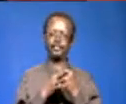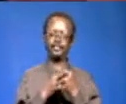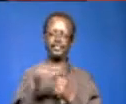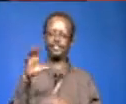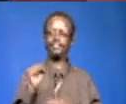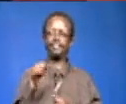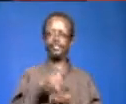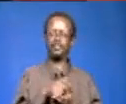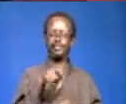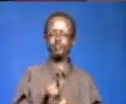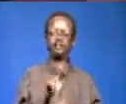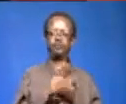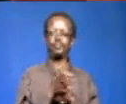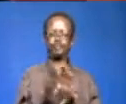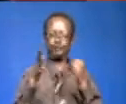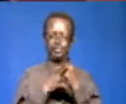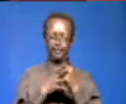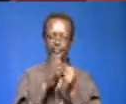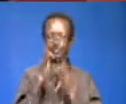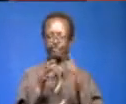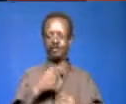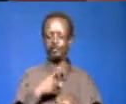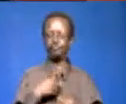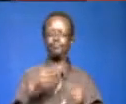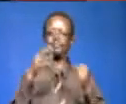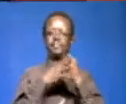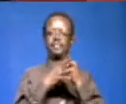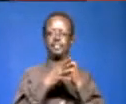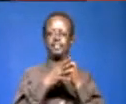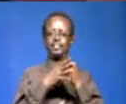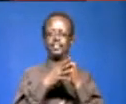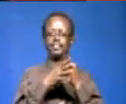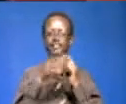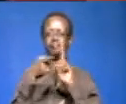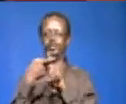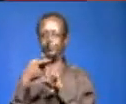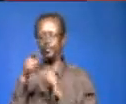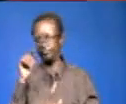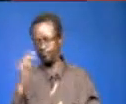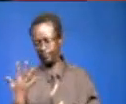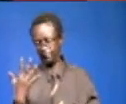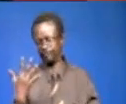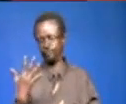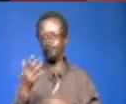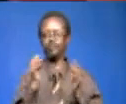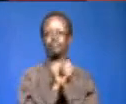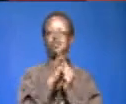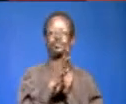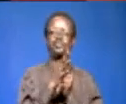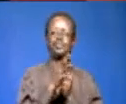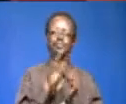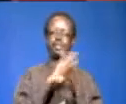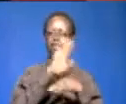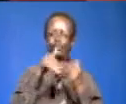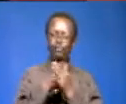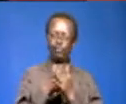nine. If you put 9 plus 5, there are 14. And the total number is 24. All the other parts of the country